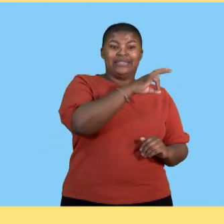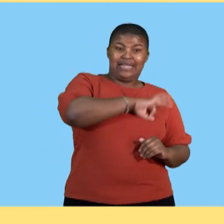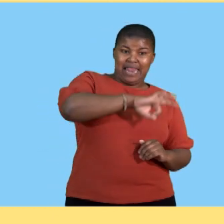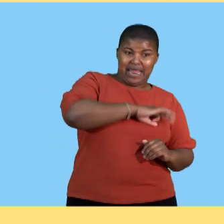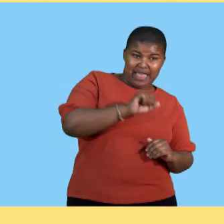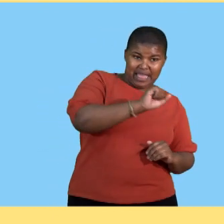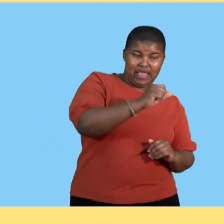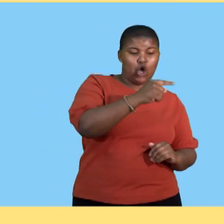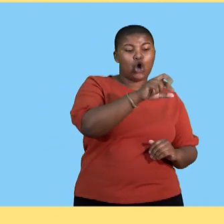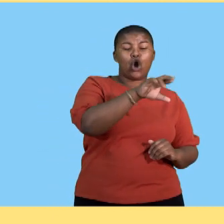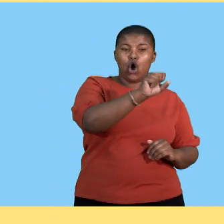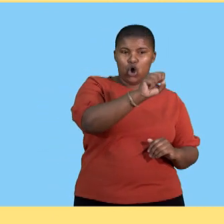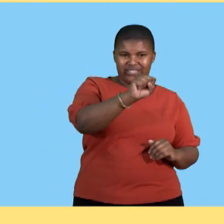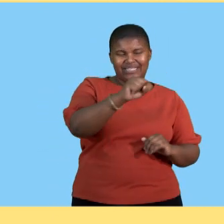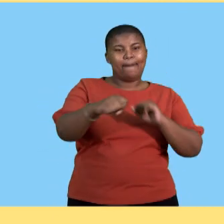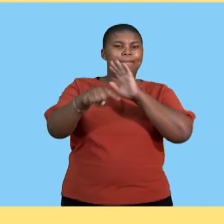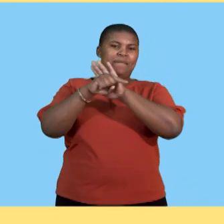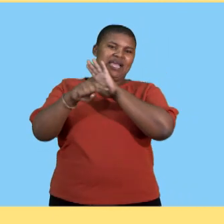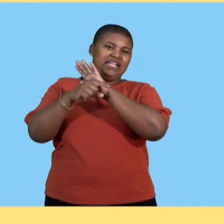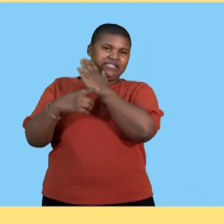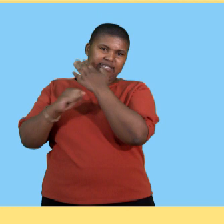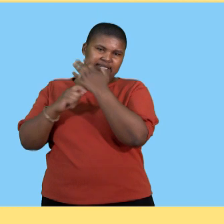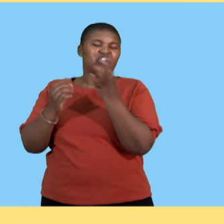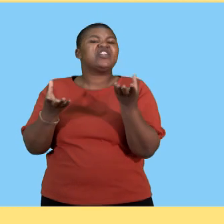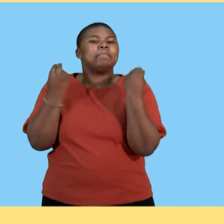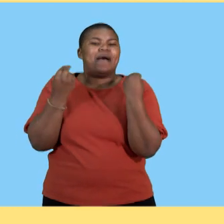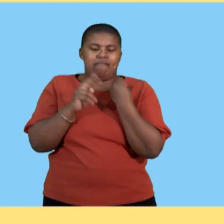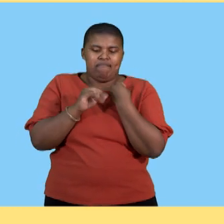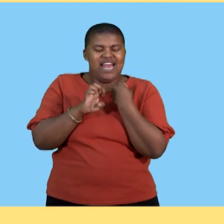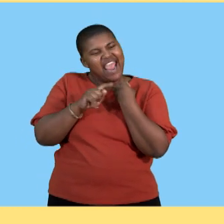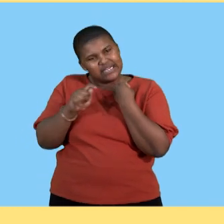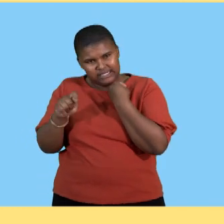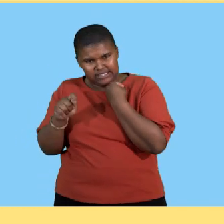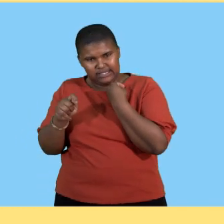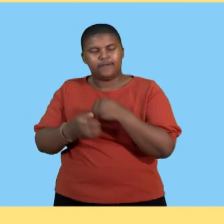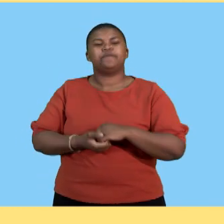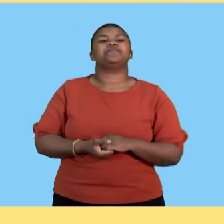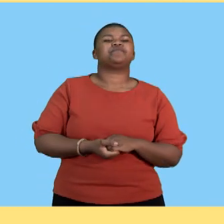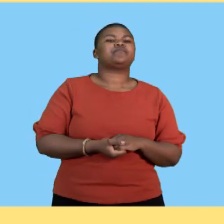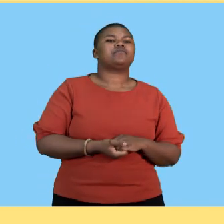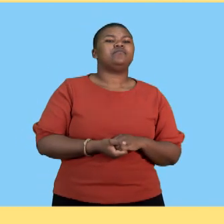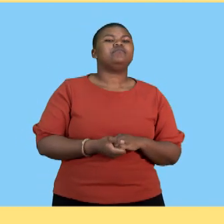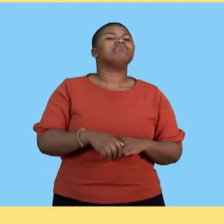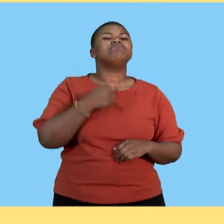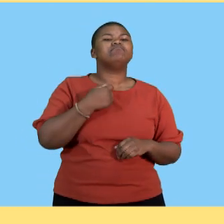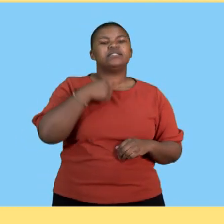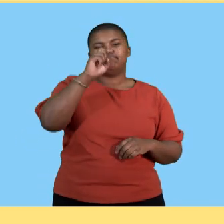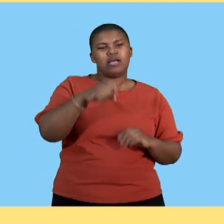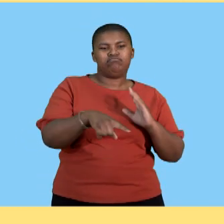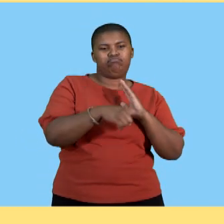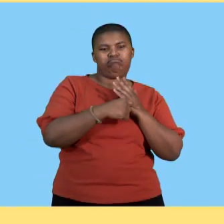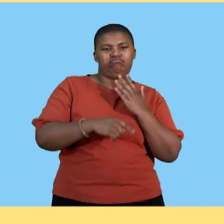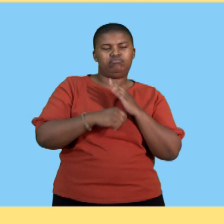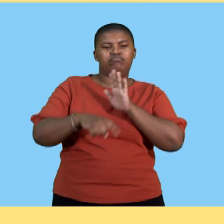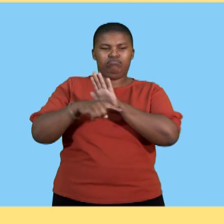minus deductions. So, in other words, I have to subtract some particular amounts. I have to subtract some